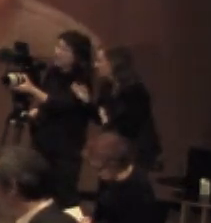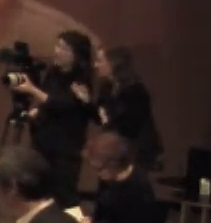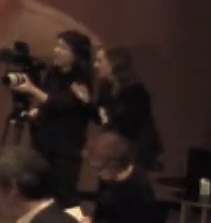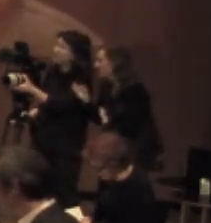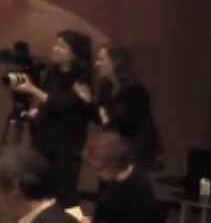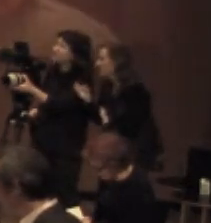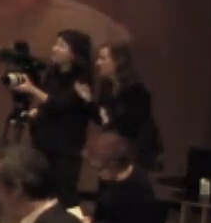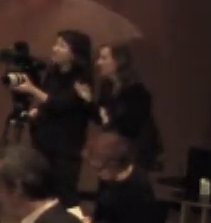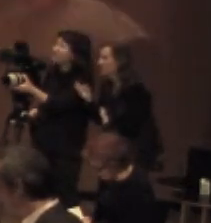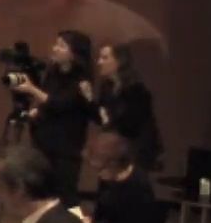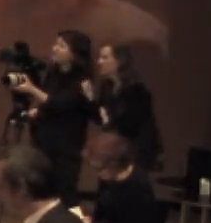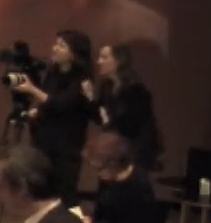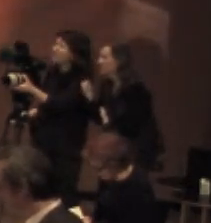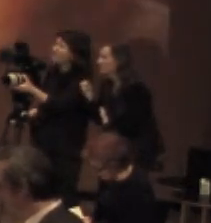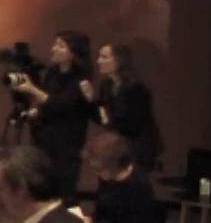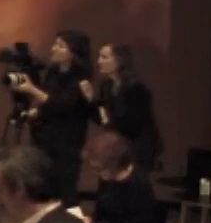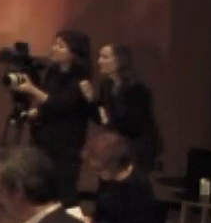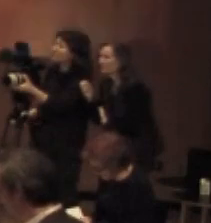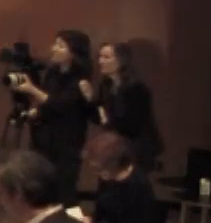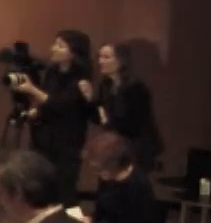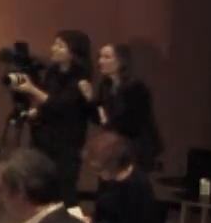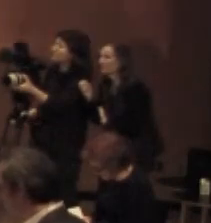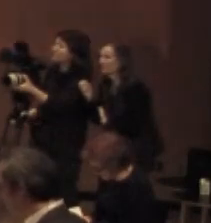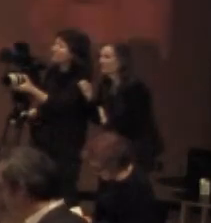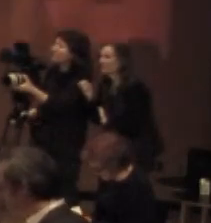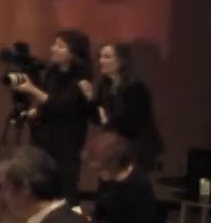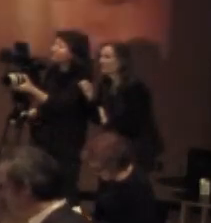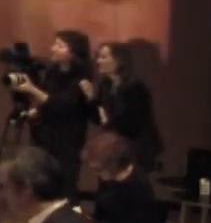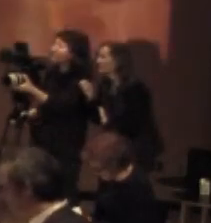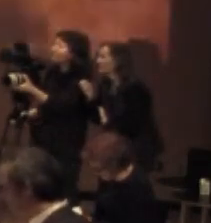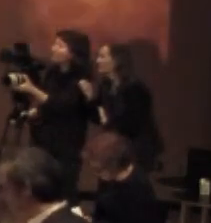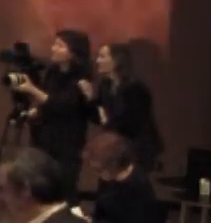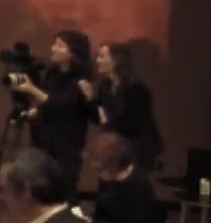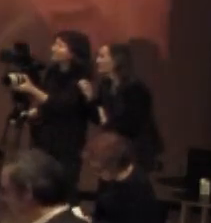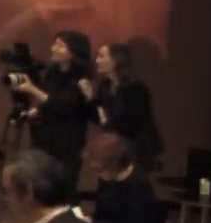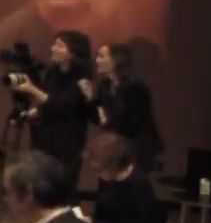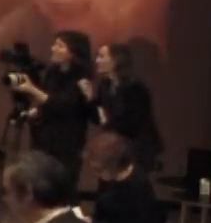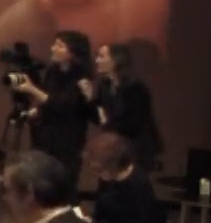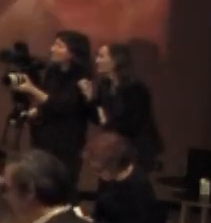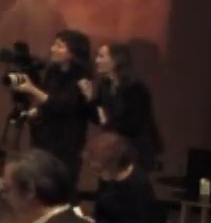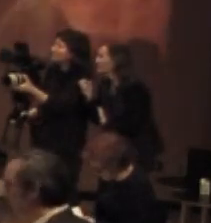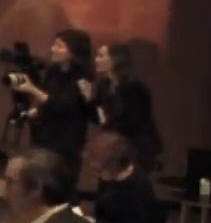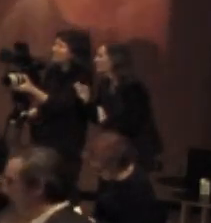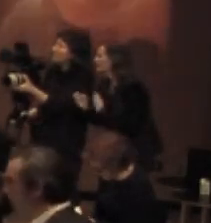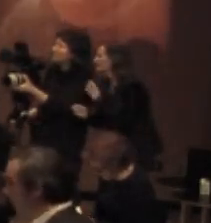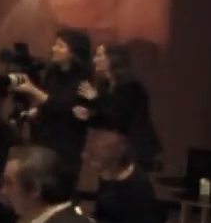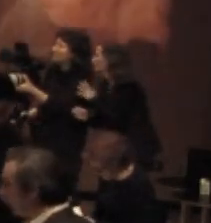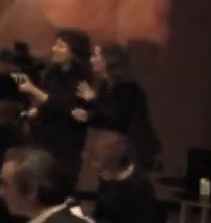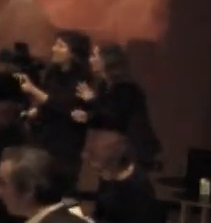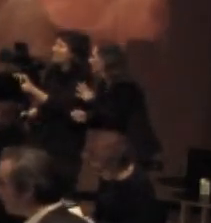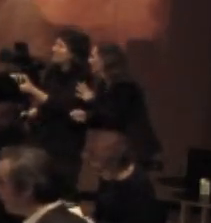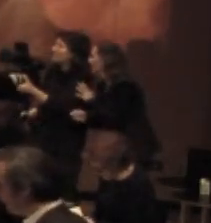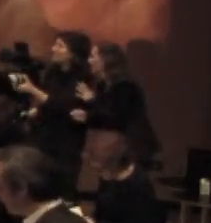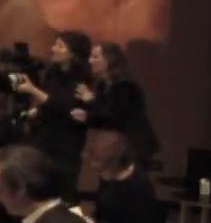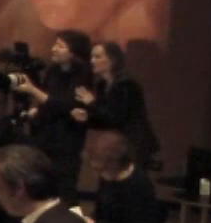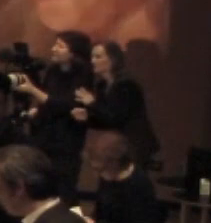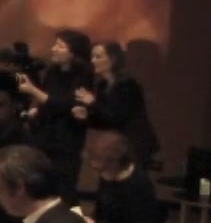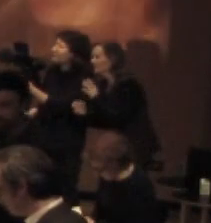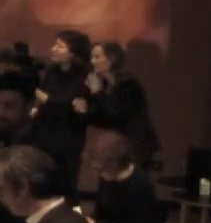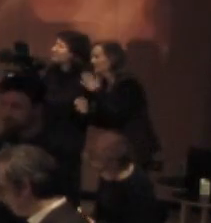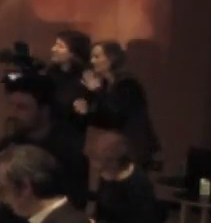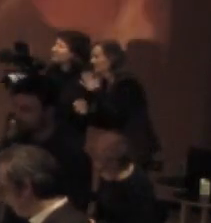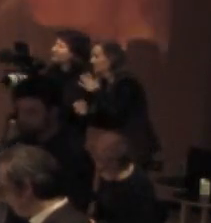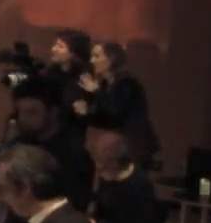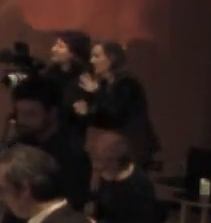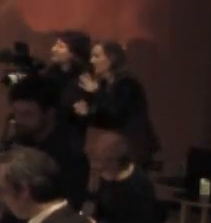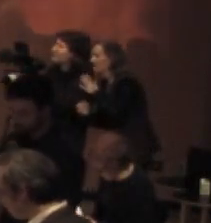she's having the baby think that we we have to yeah then we have to we we have to think it's